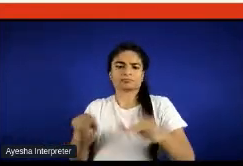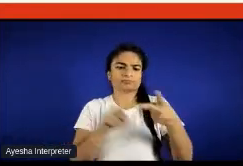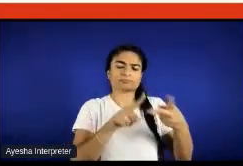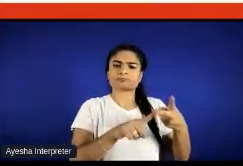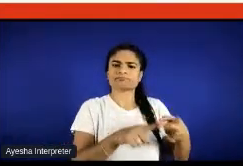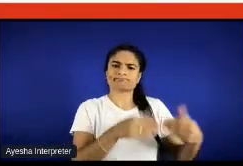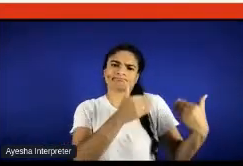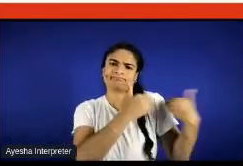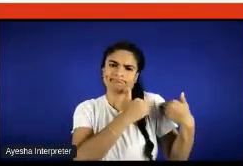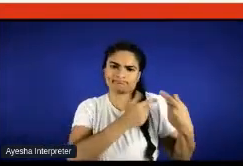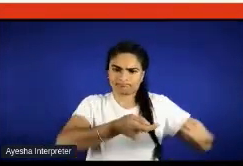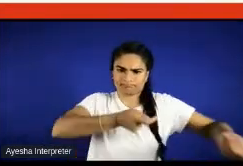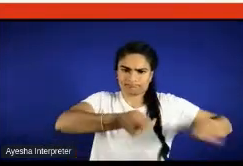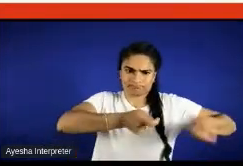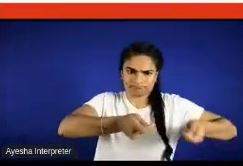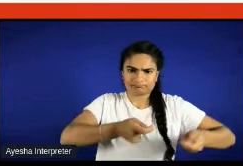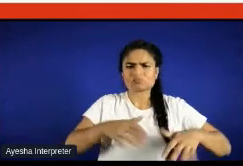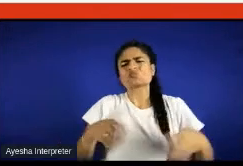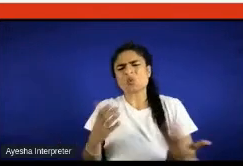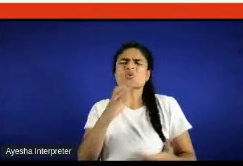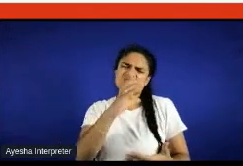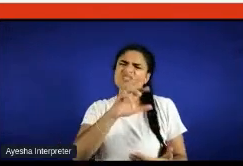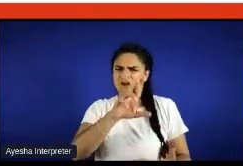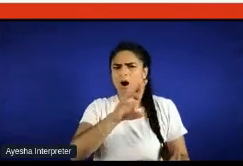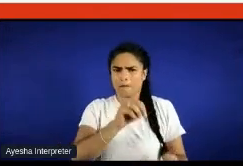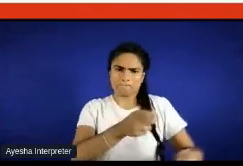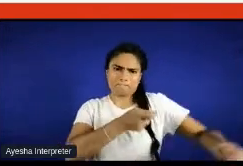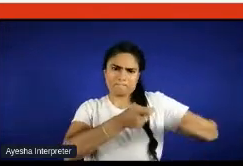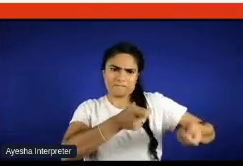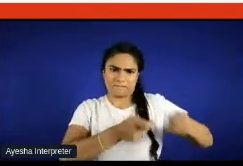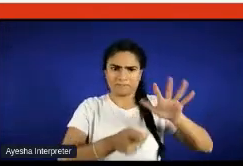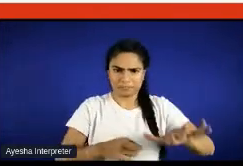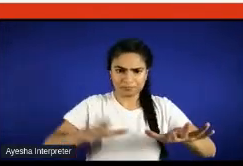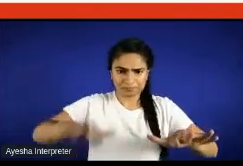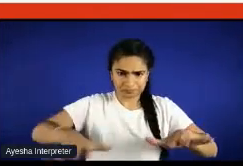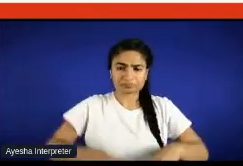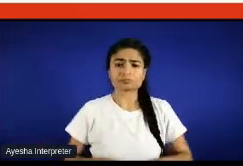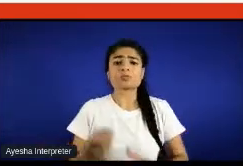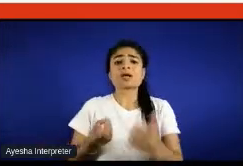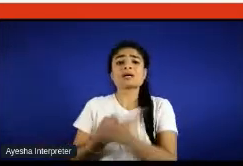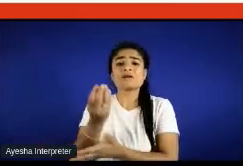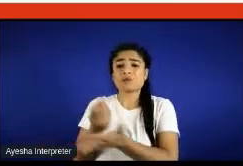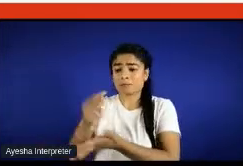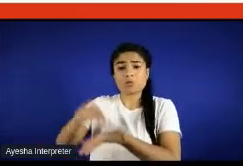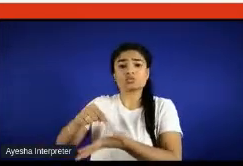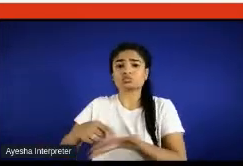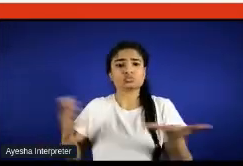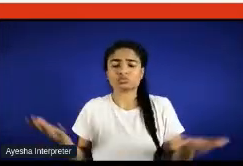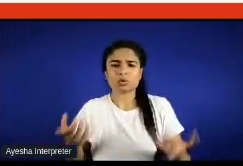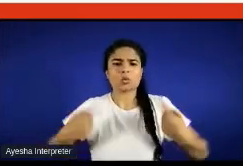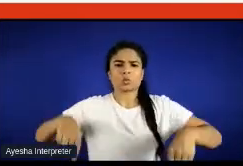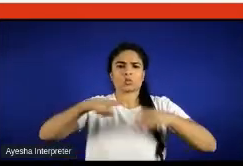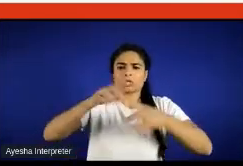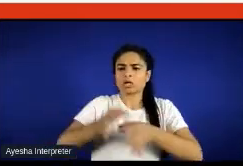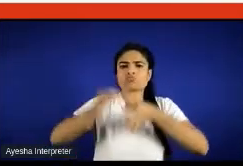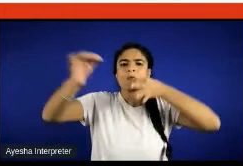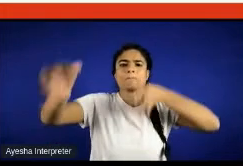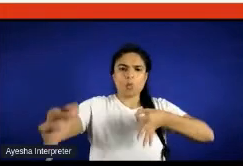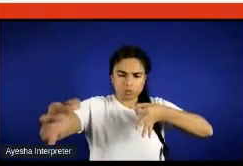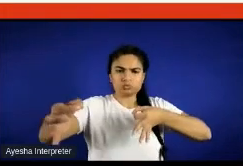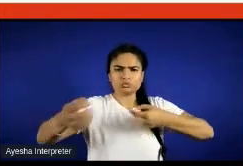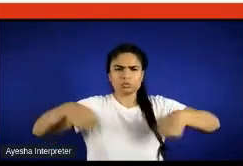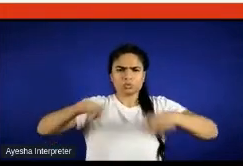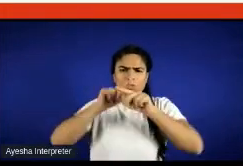the information sharing, remote monitoring, and also, remote monitoring, and